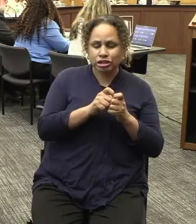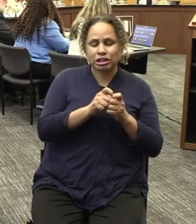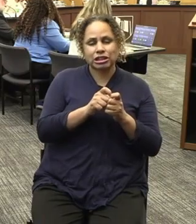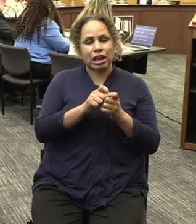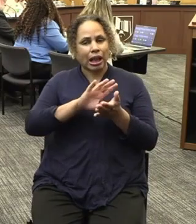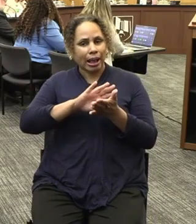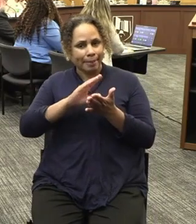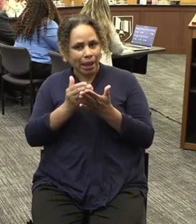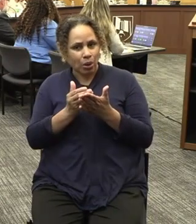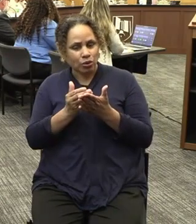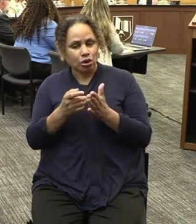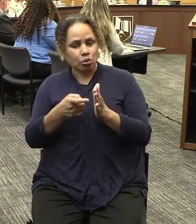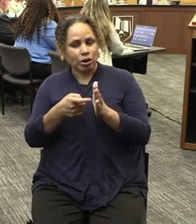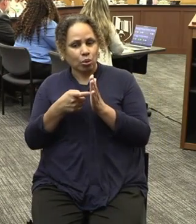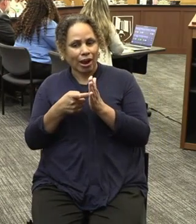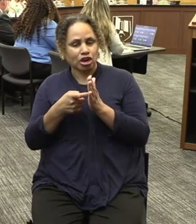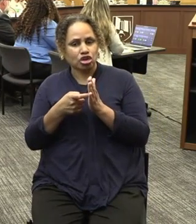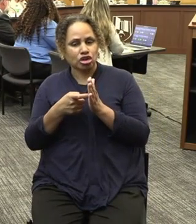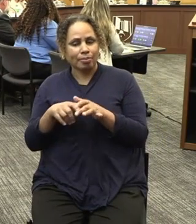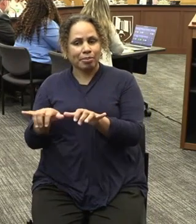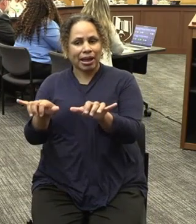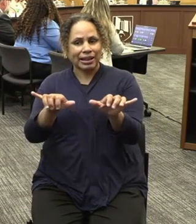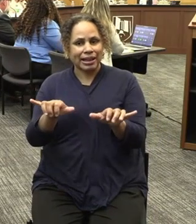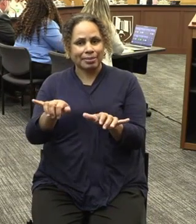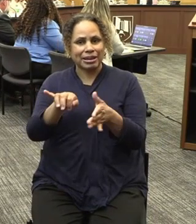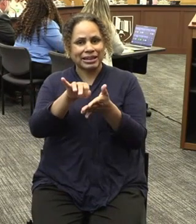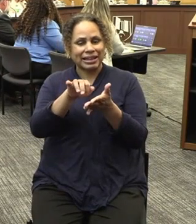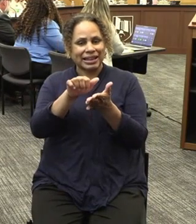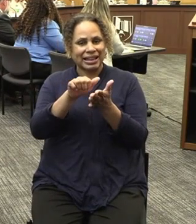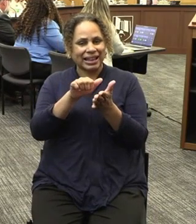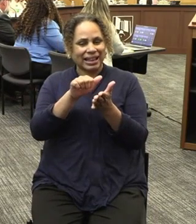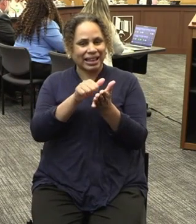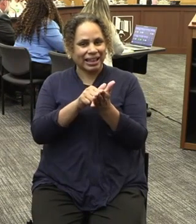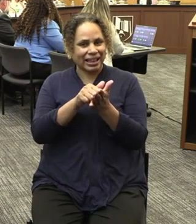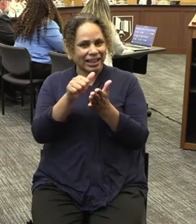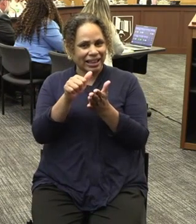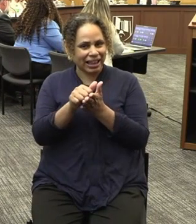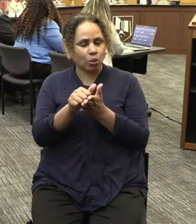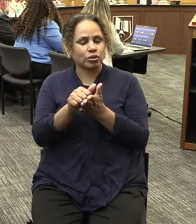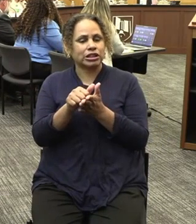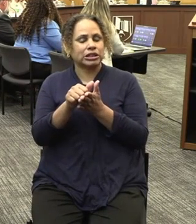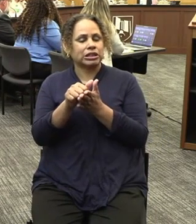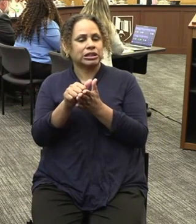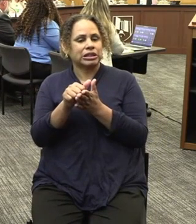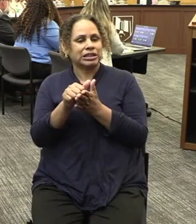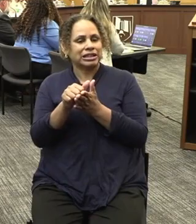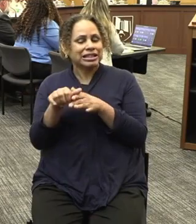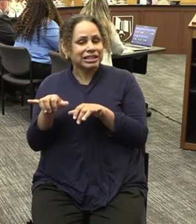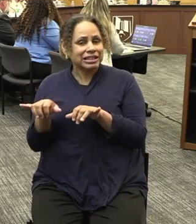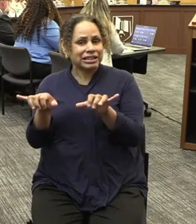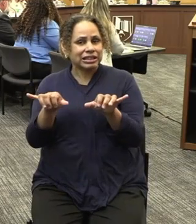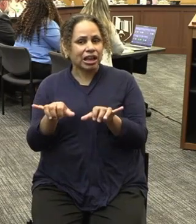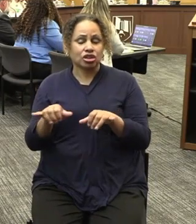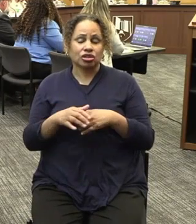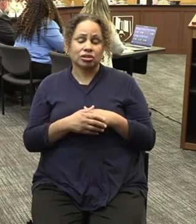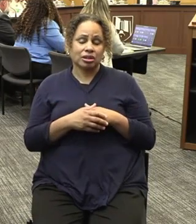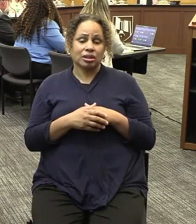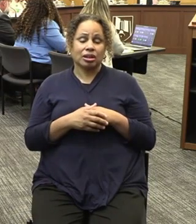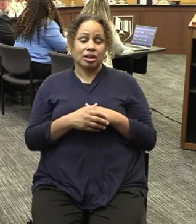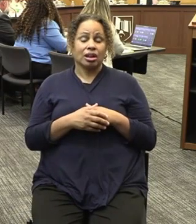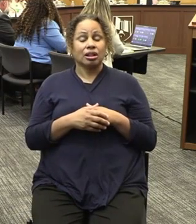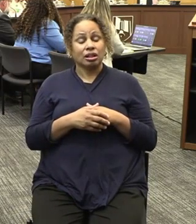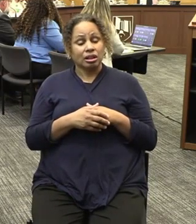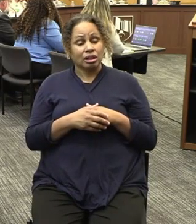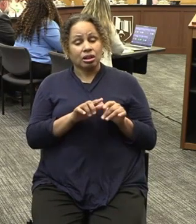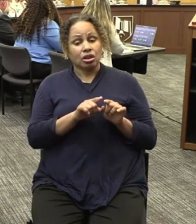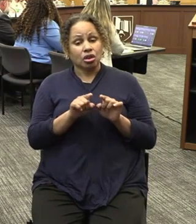standards. We're in a good spot right now. There's also been a time over the last 4